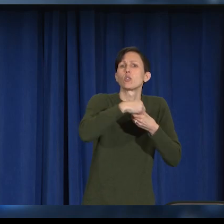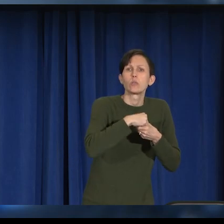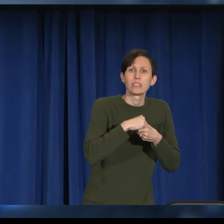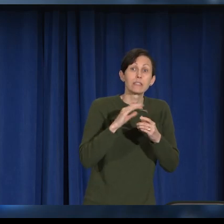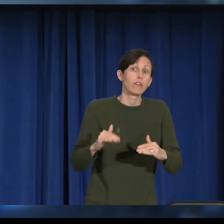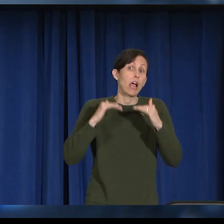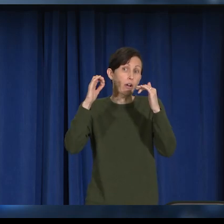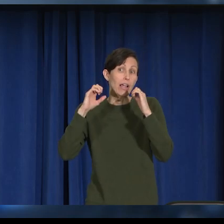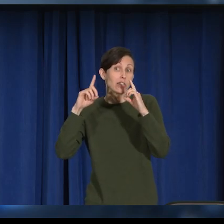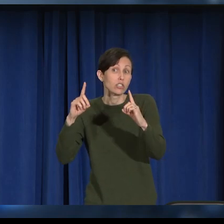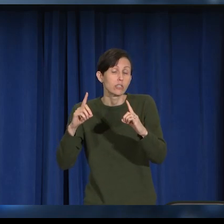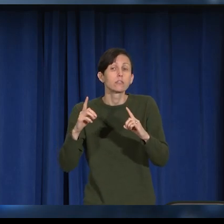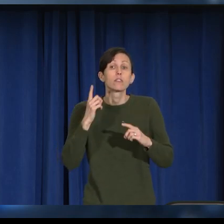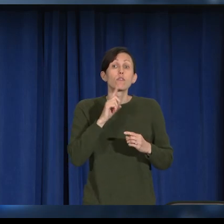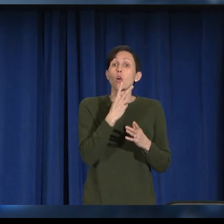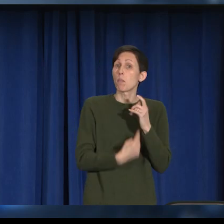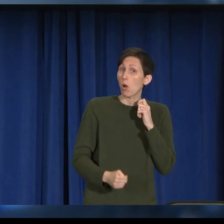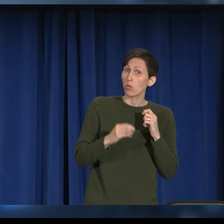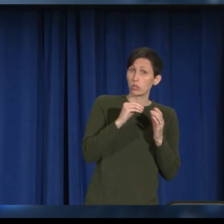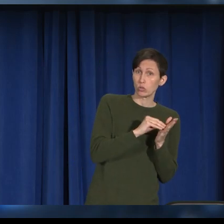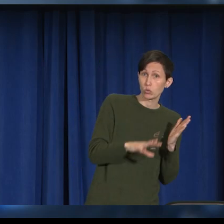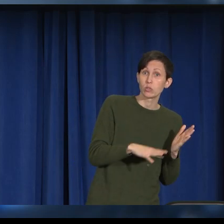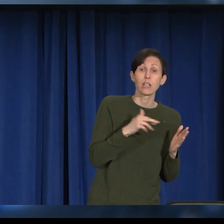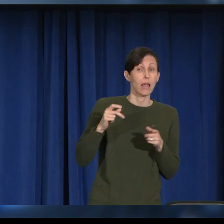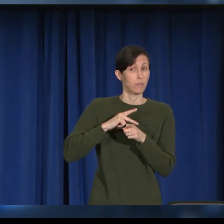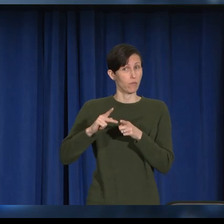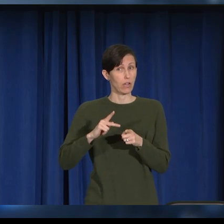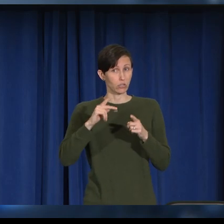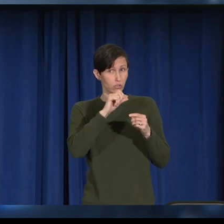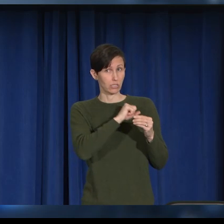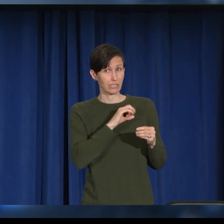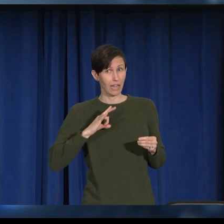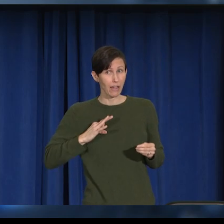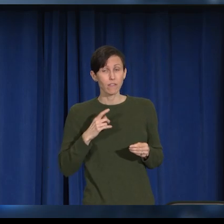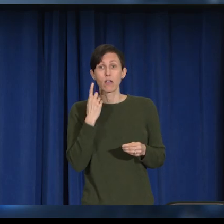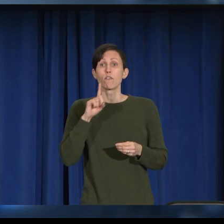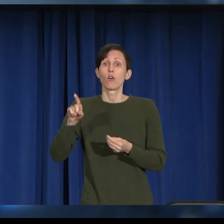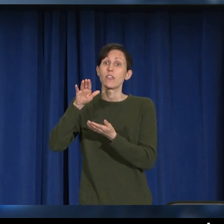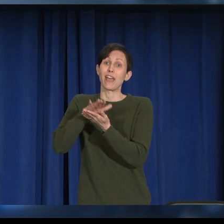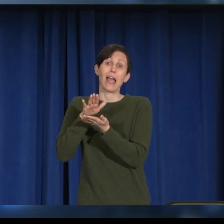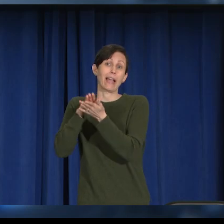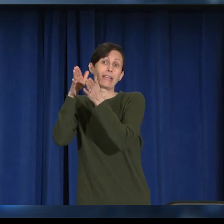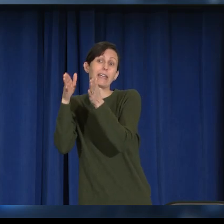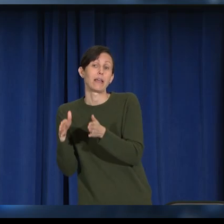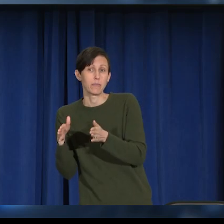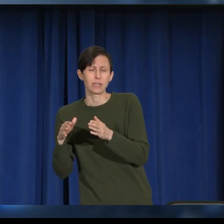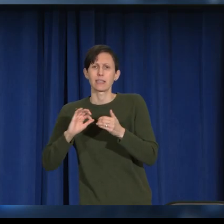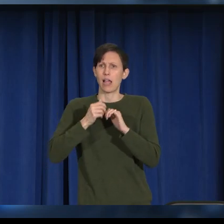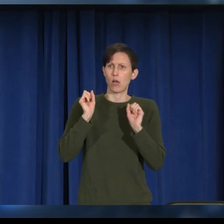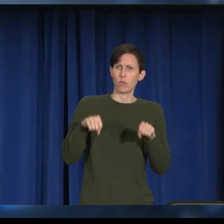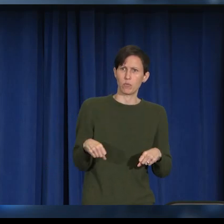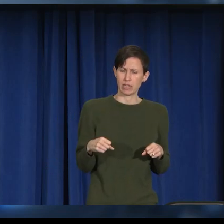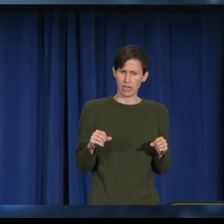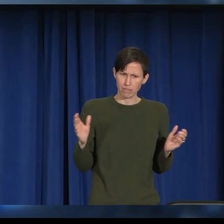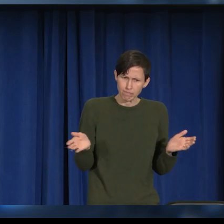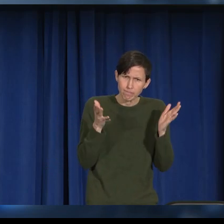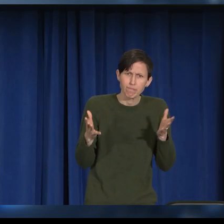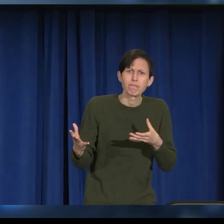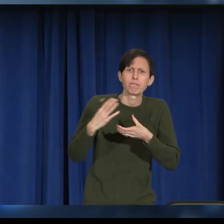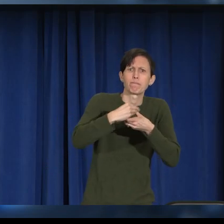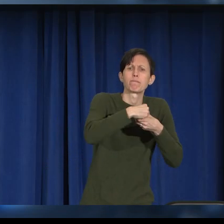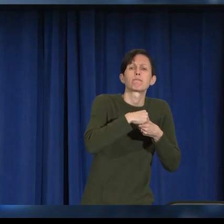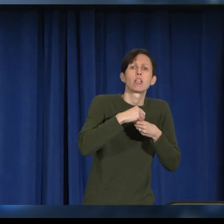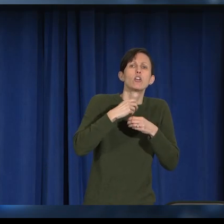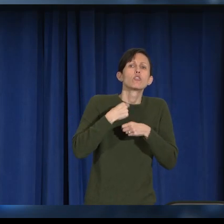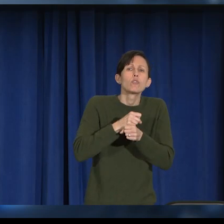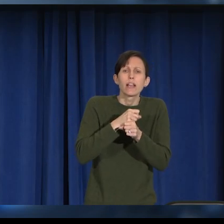education for students, for our professional staff, for our academics, how we can remove those barriers and create a place where everyone